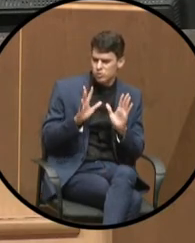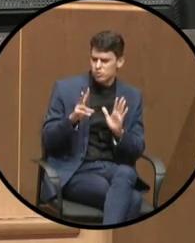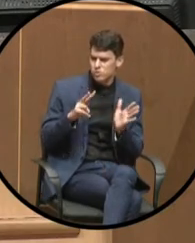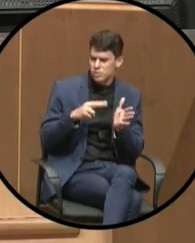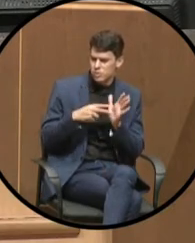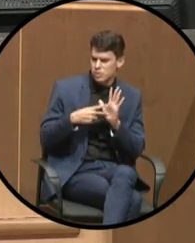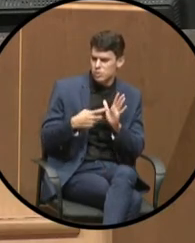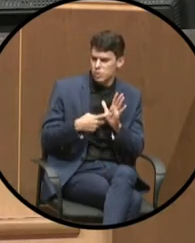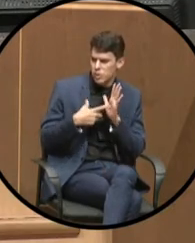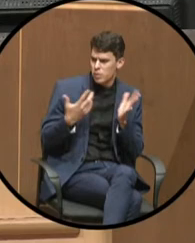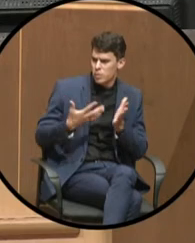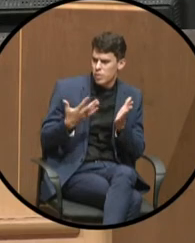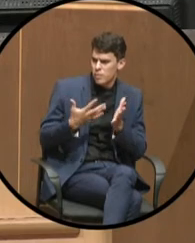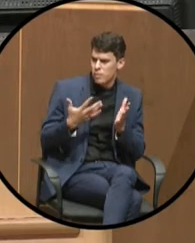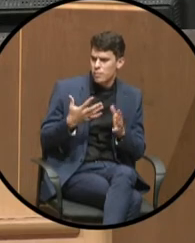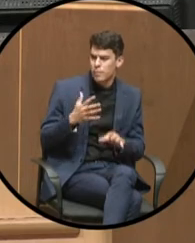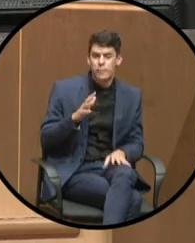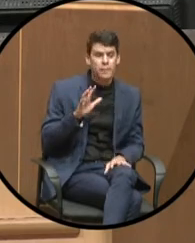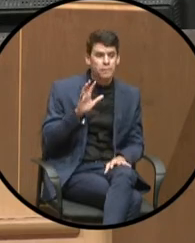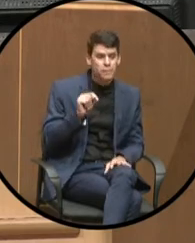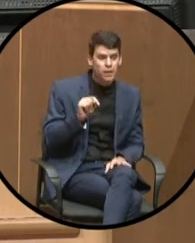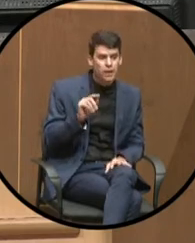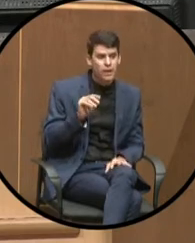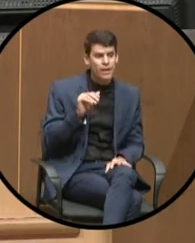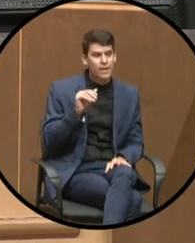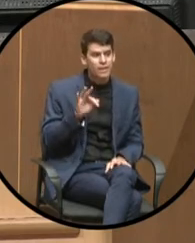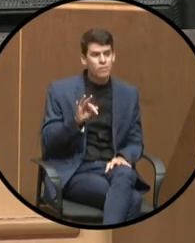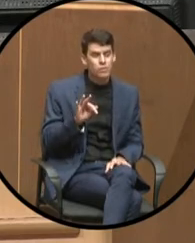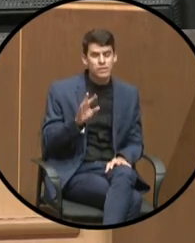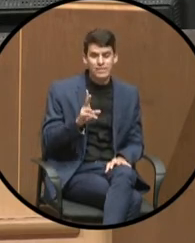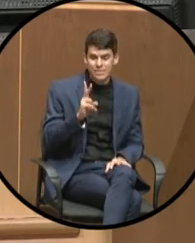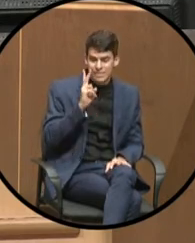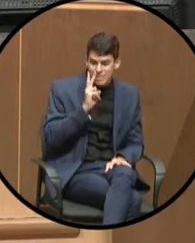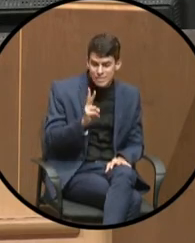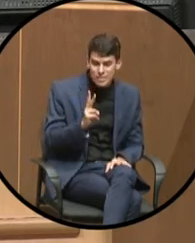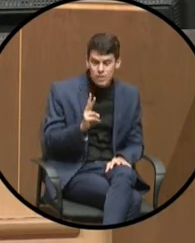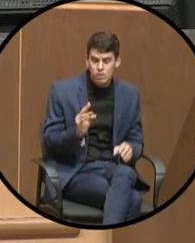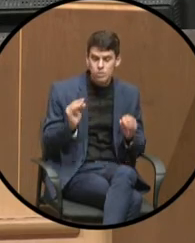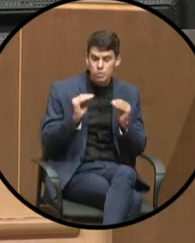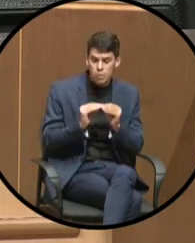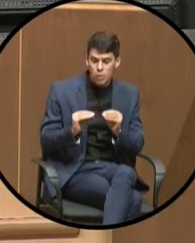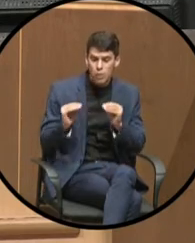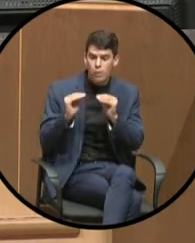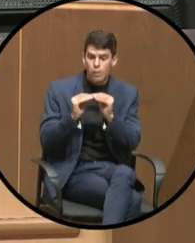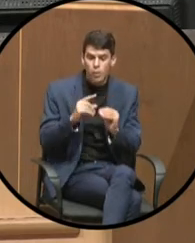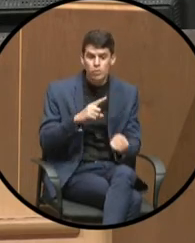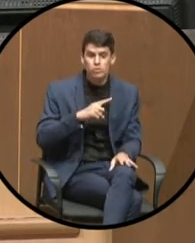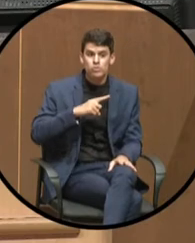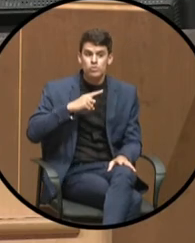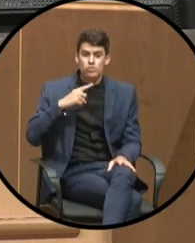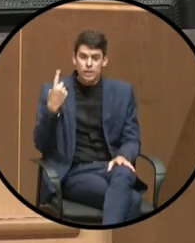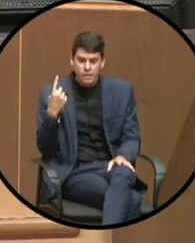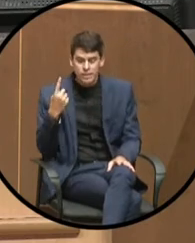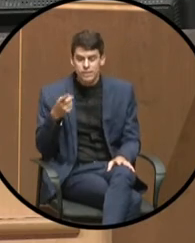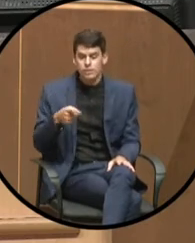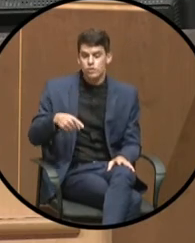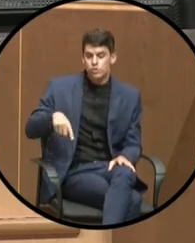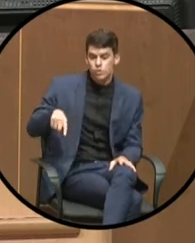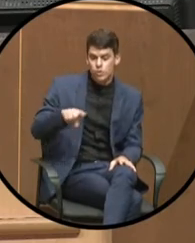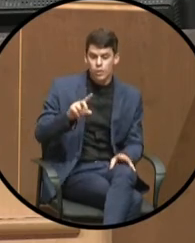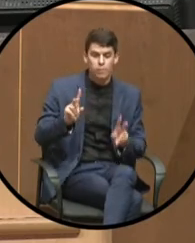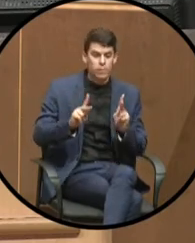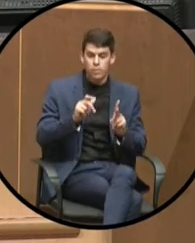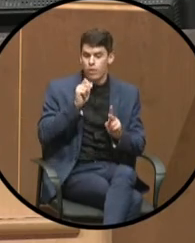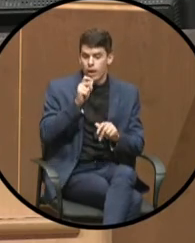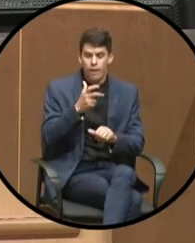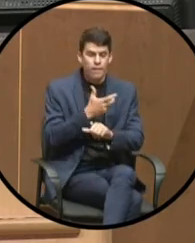that would take. But if we see that there's greater risk to our unvaccinated age